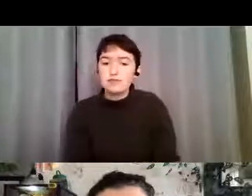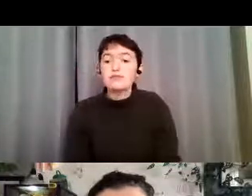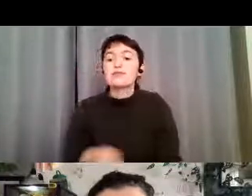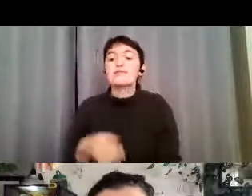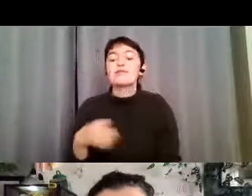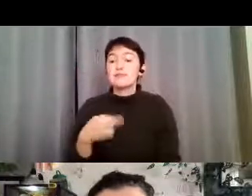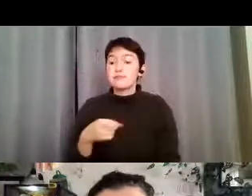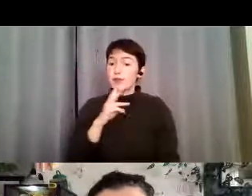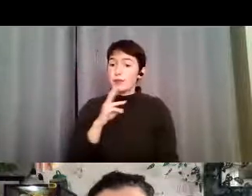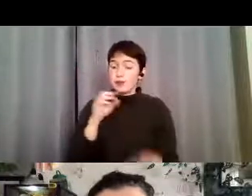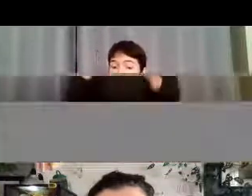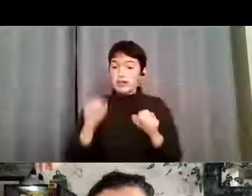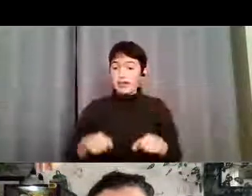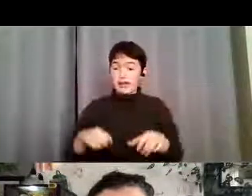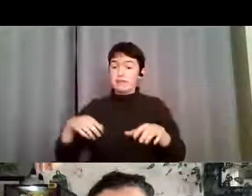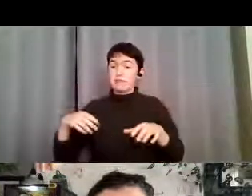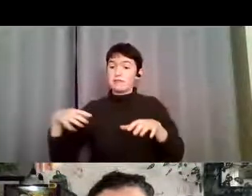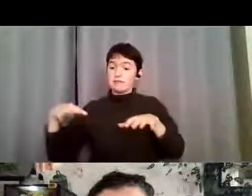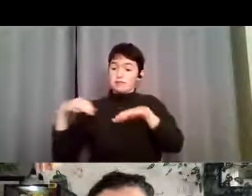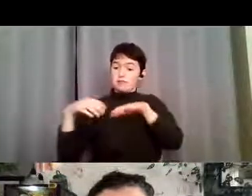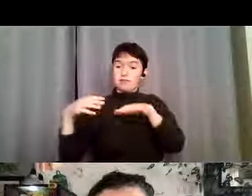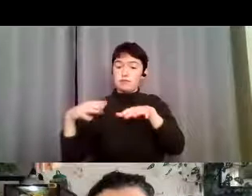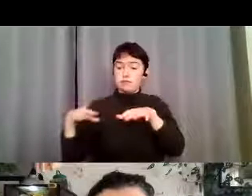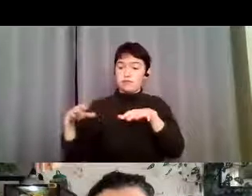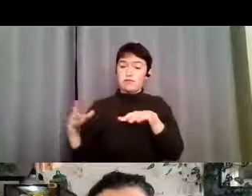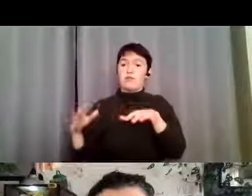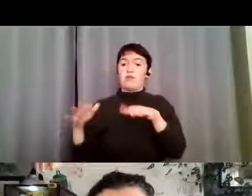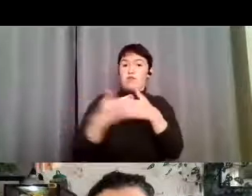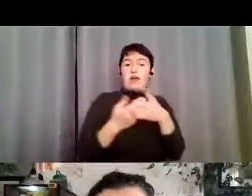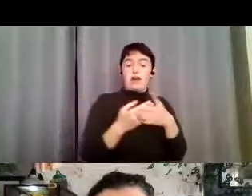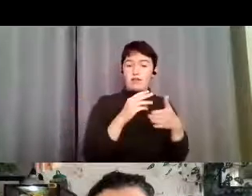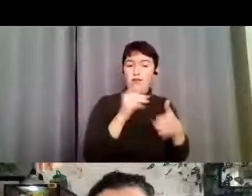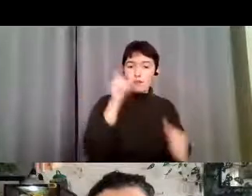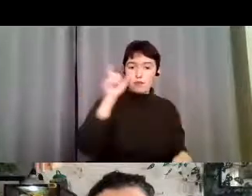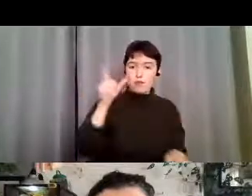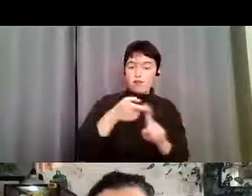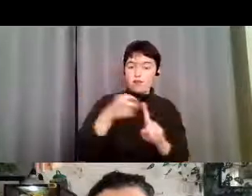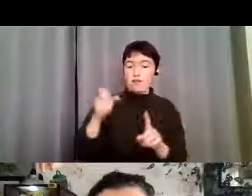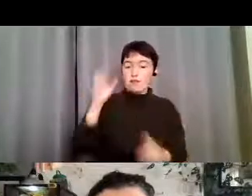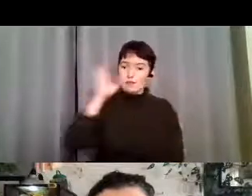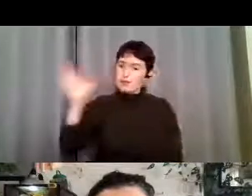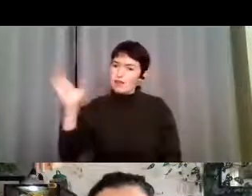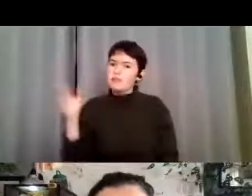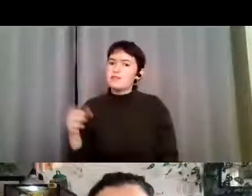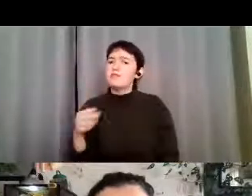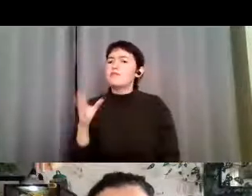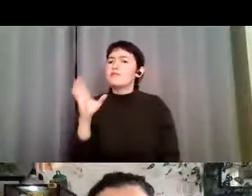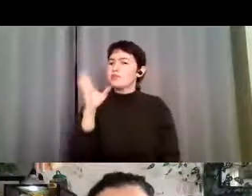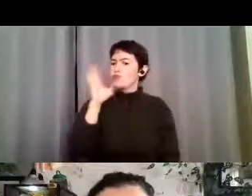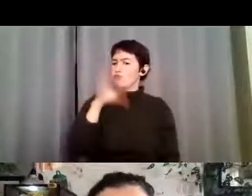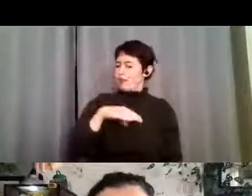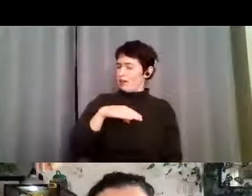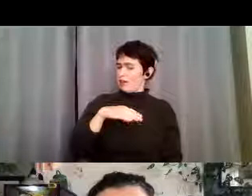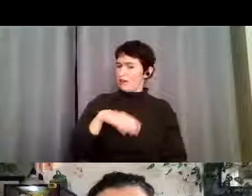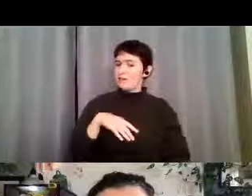moon from the sun in quite a strange and unusual way. You can have, so water, as some of you